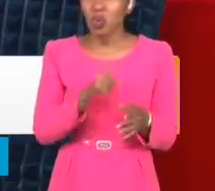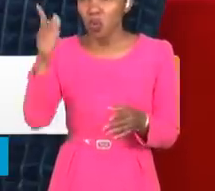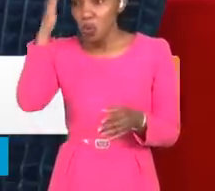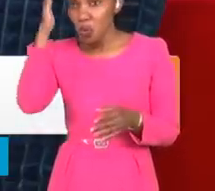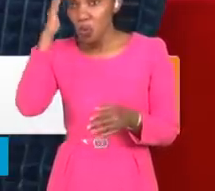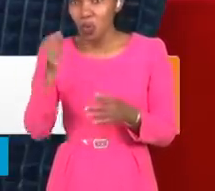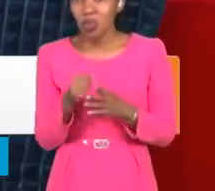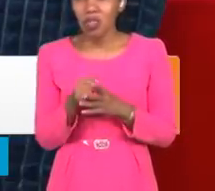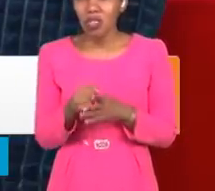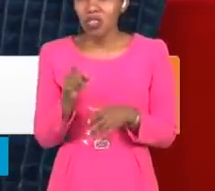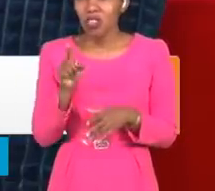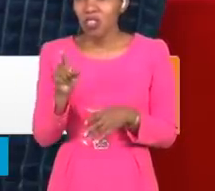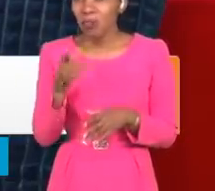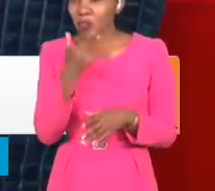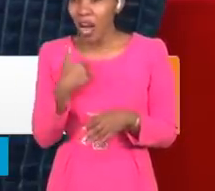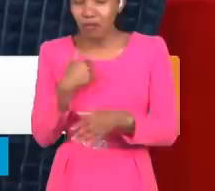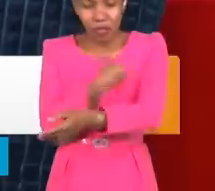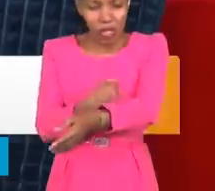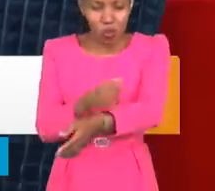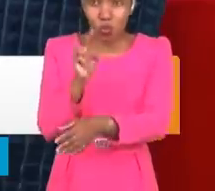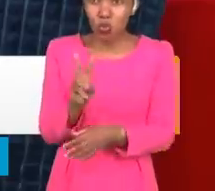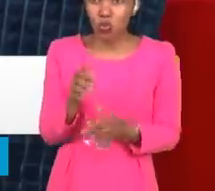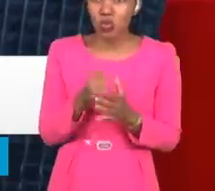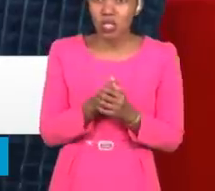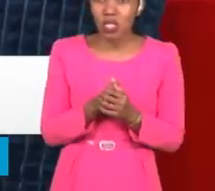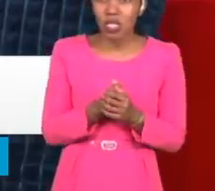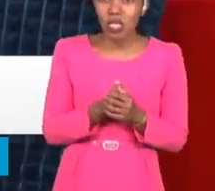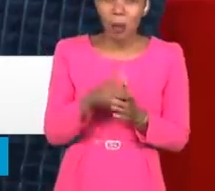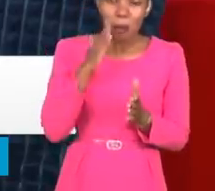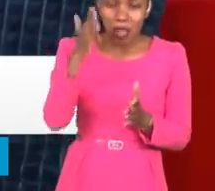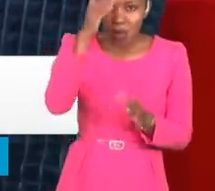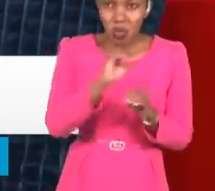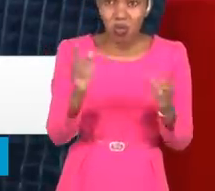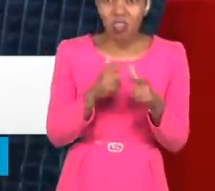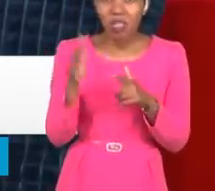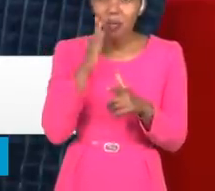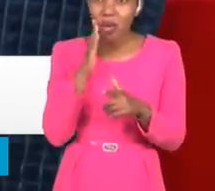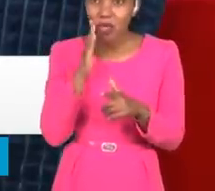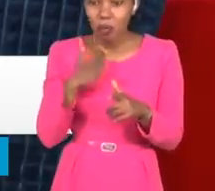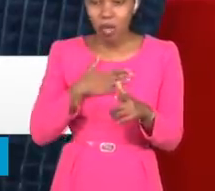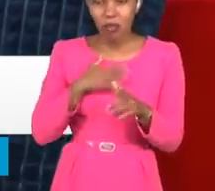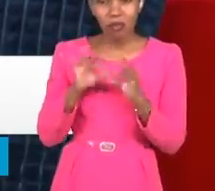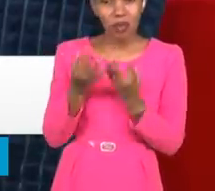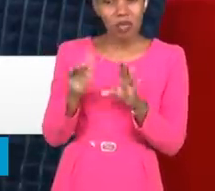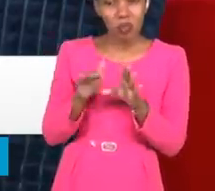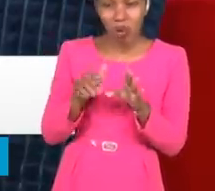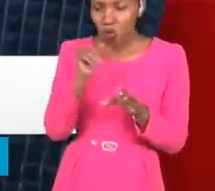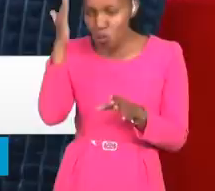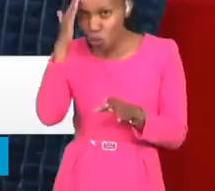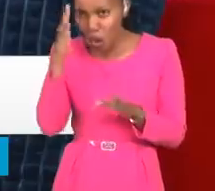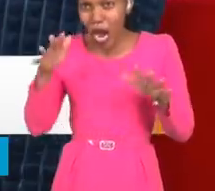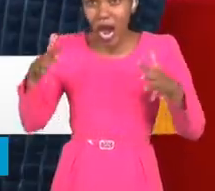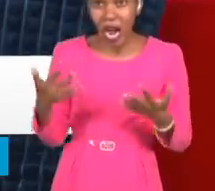has two tattoos here. I'm like, ah? Okay. Mamake ajui. Okay. And the mother is my relative. I'm like, ajui?